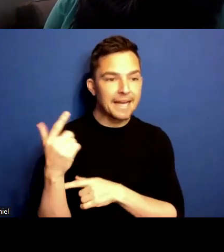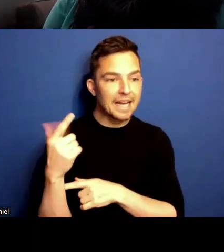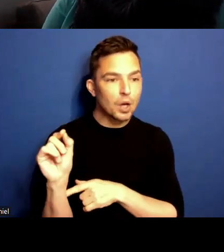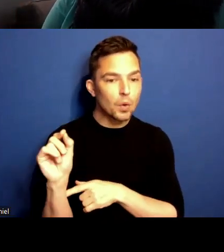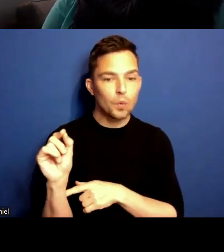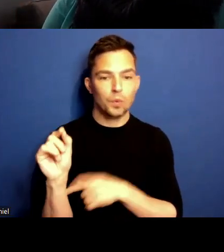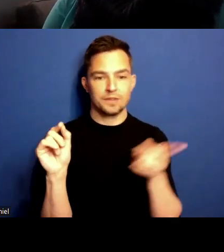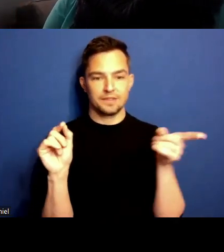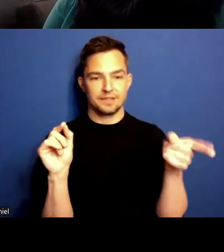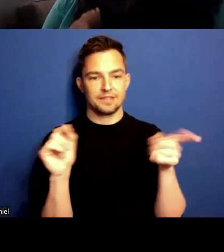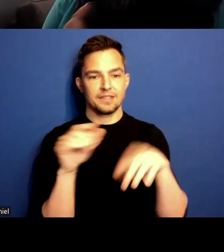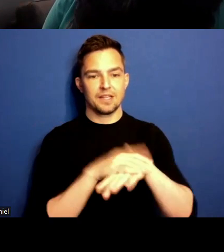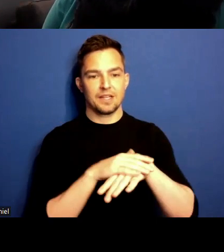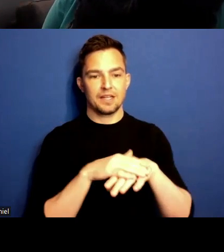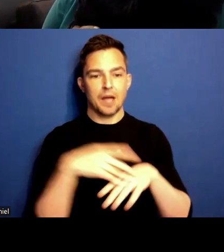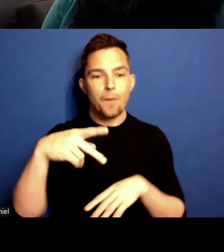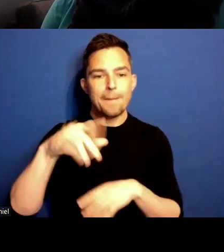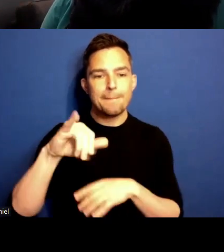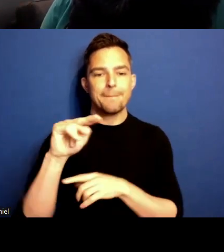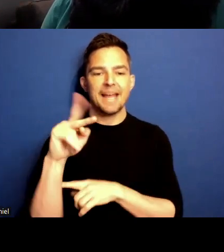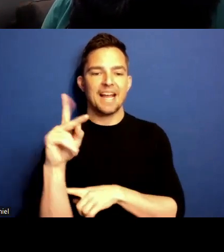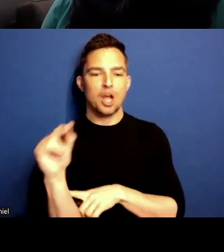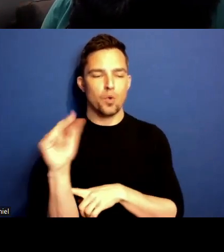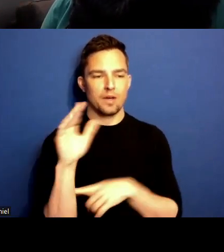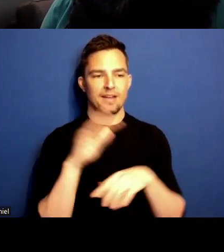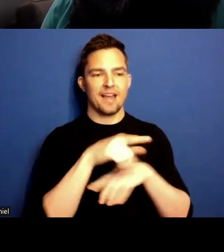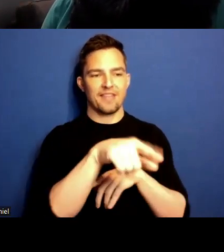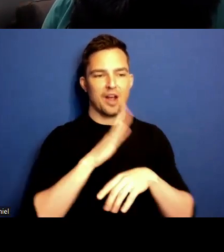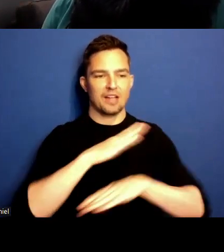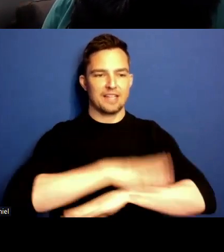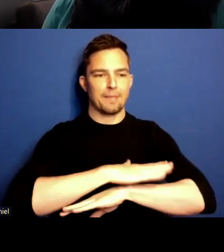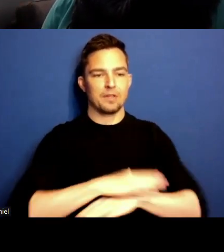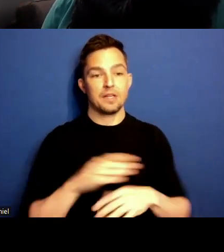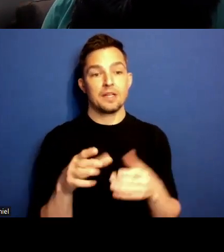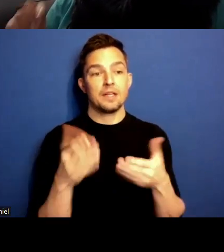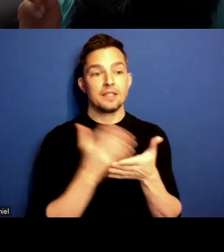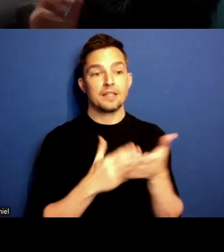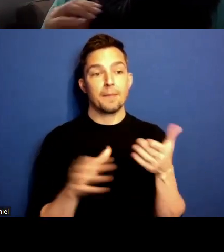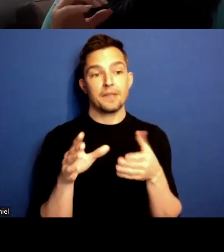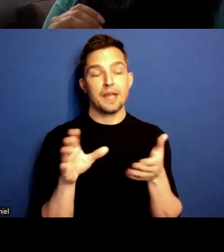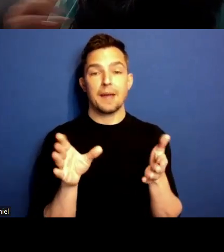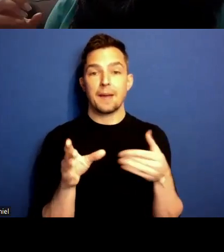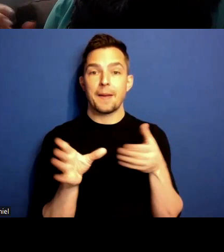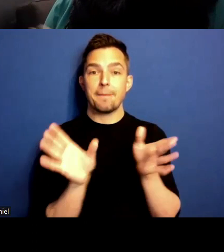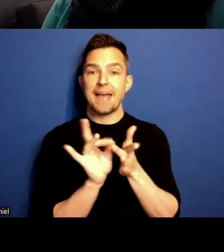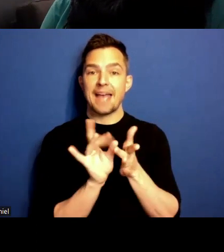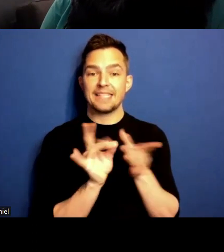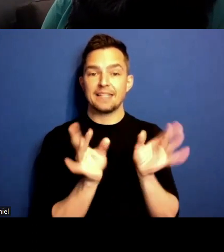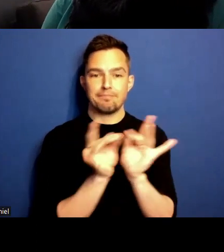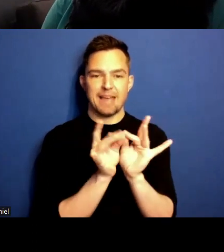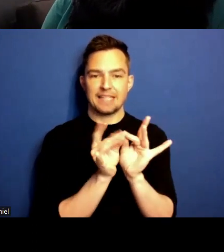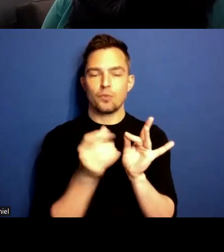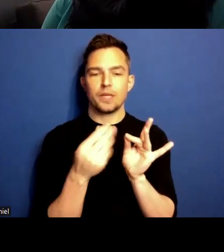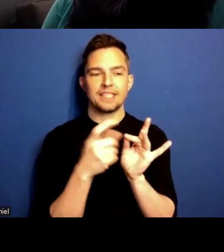what you see on the right are magnets that we give away as part of Plinko. And so there are 5 spots you can